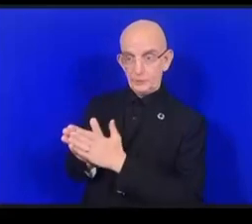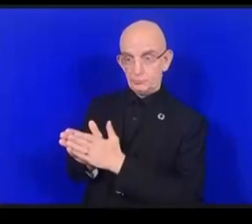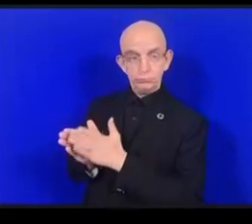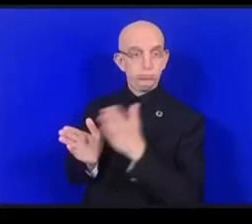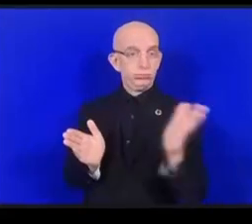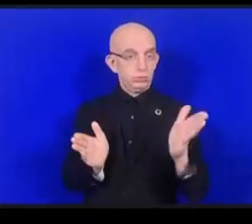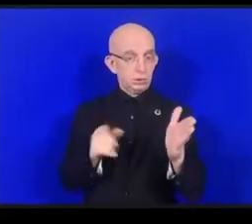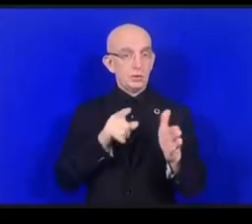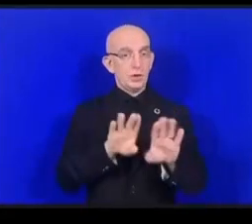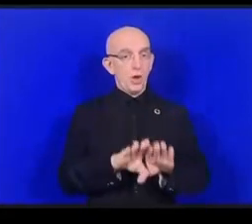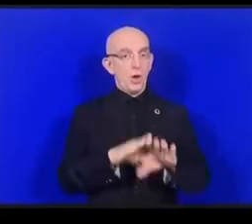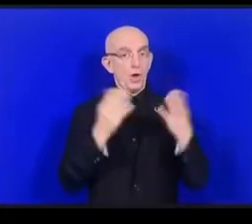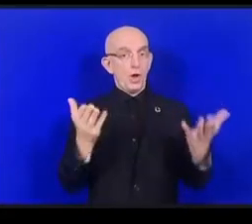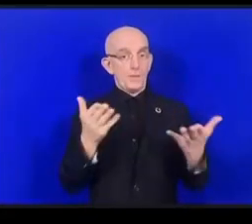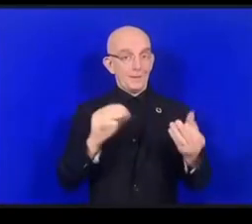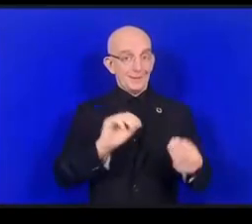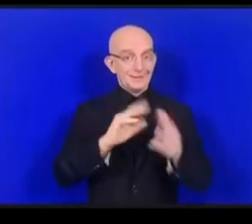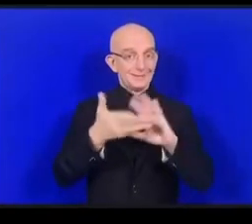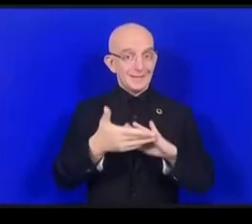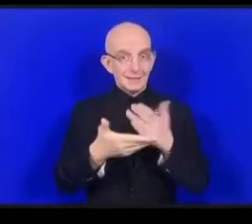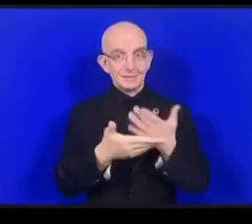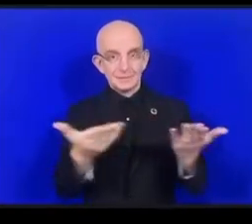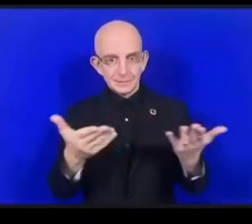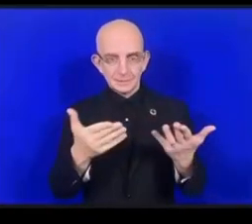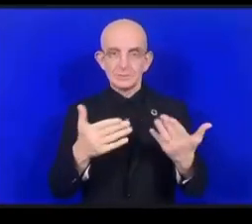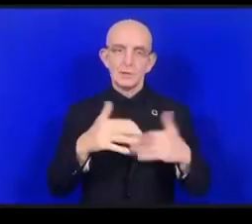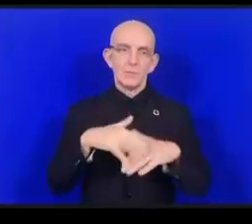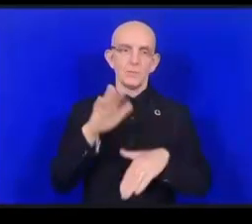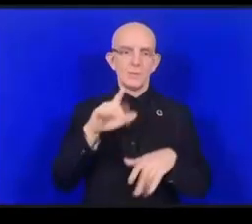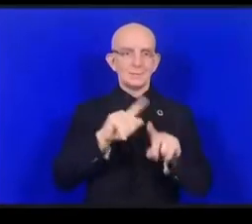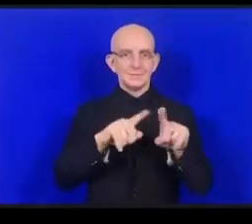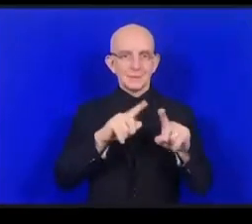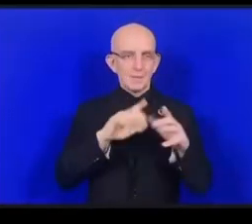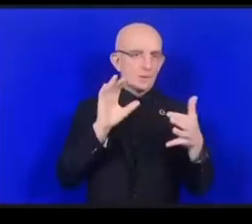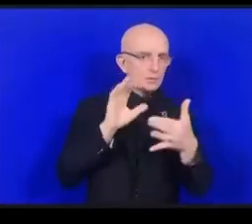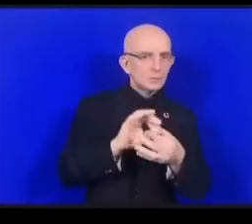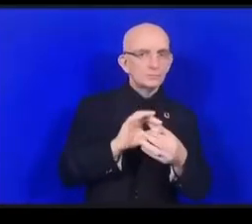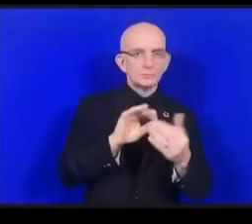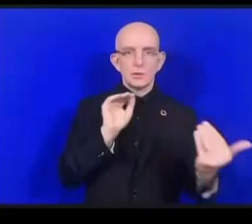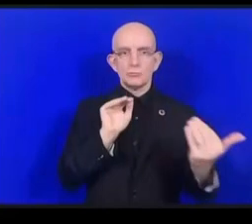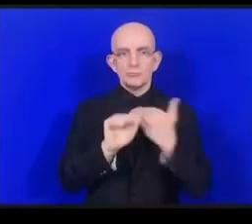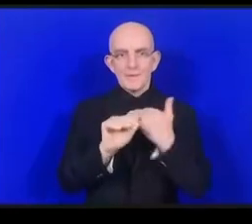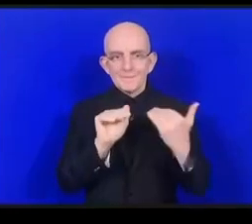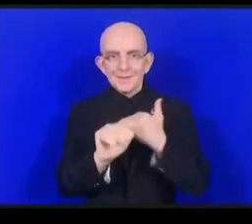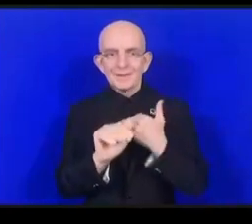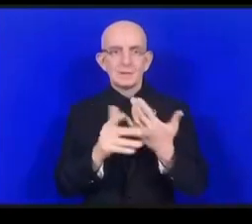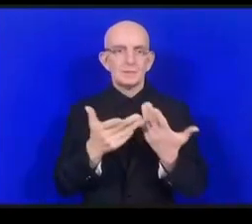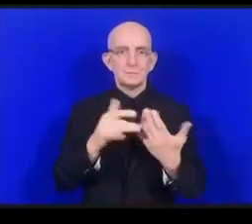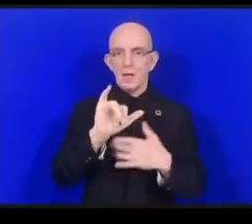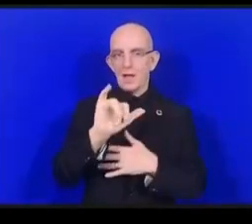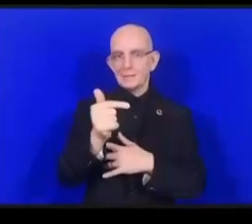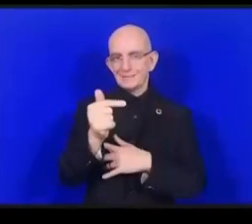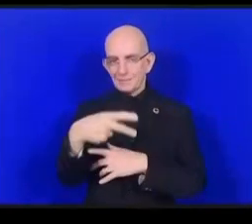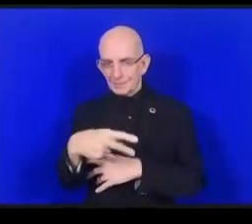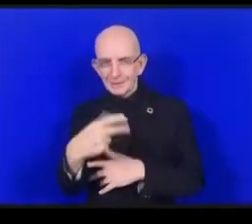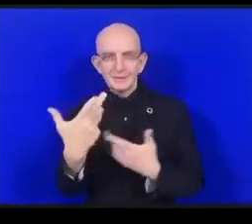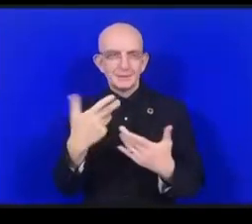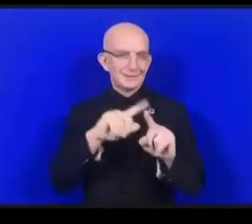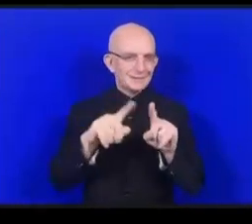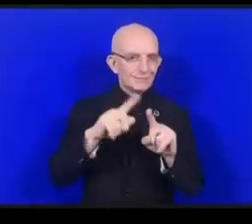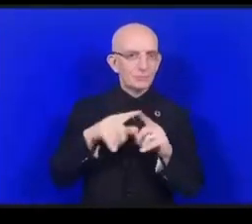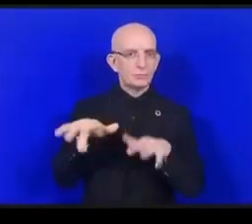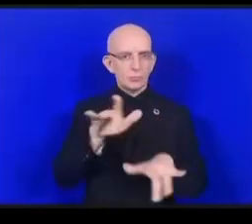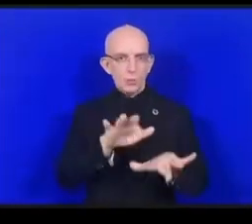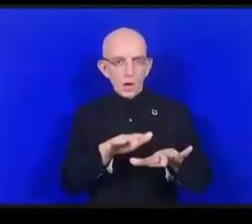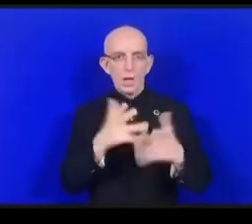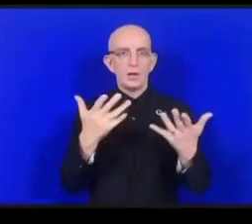of Things, which may choose in some segments of communication to use the open Internet. Let's say if you are operating an